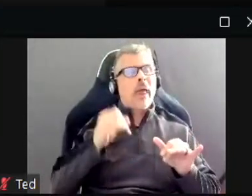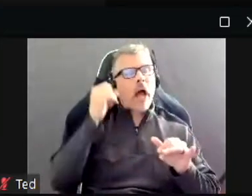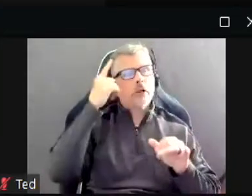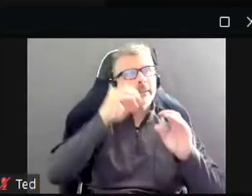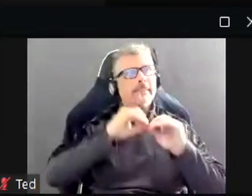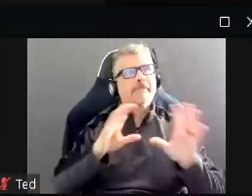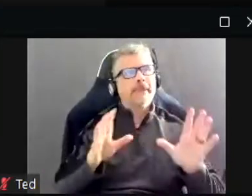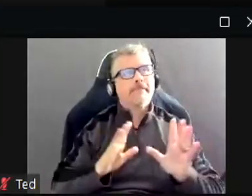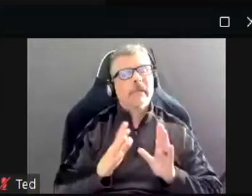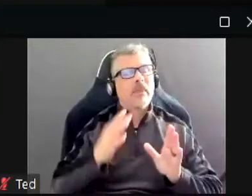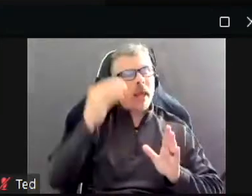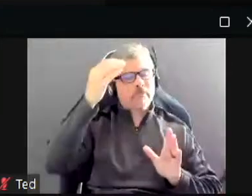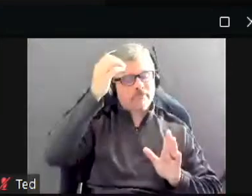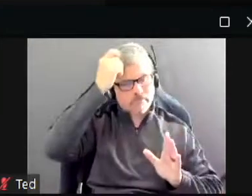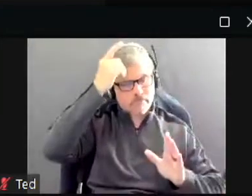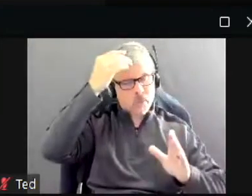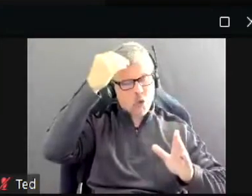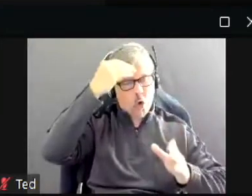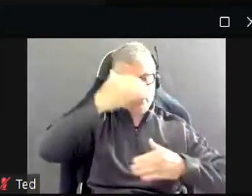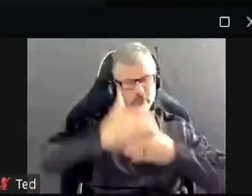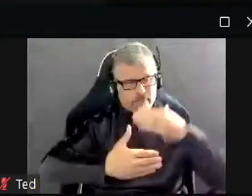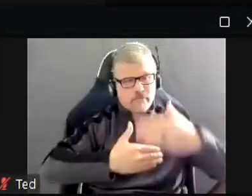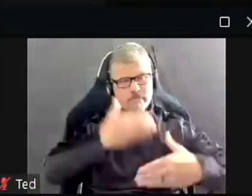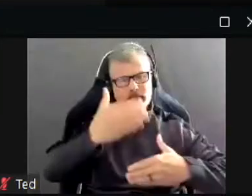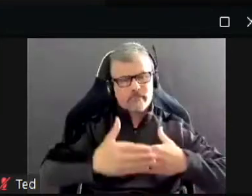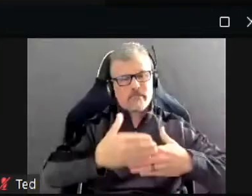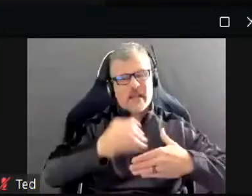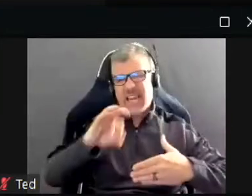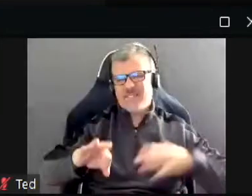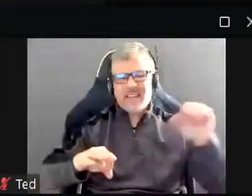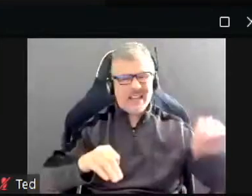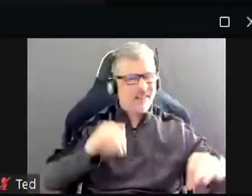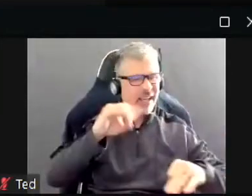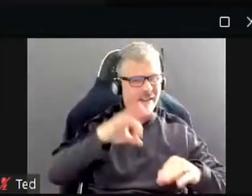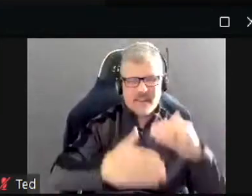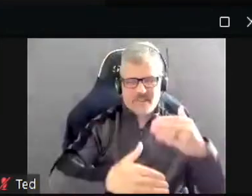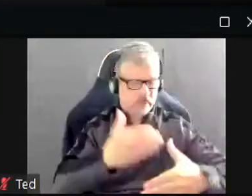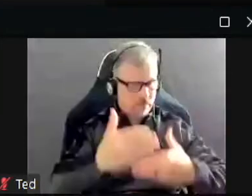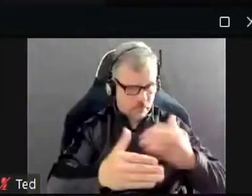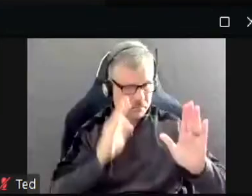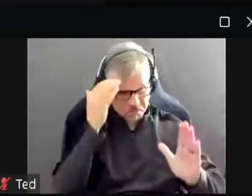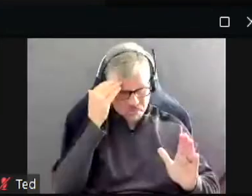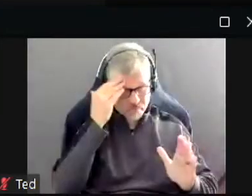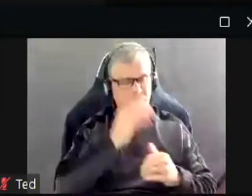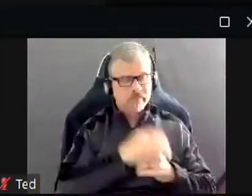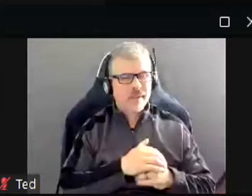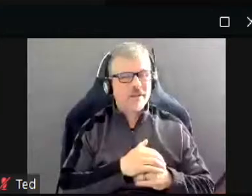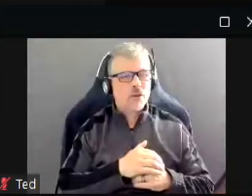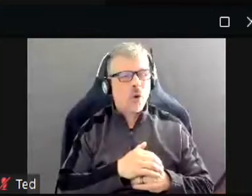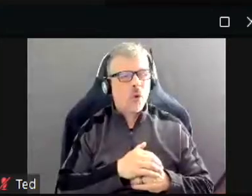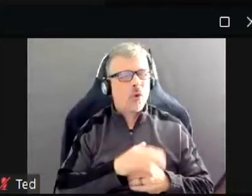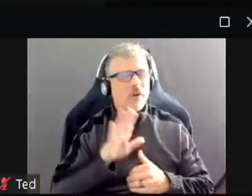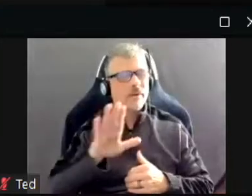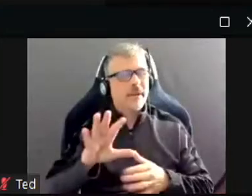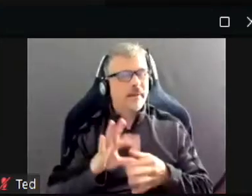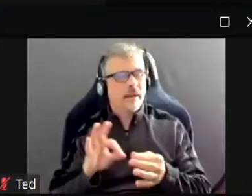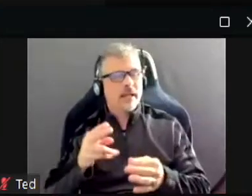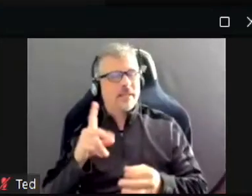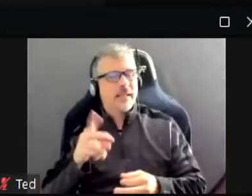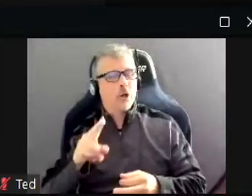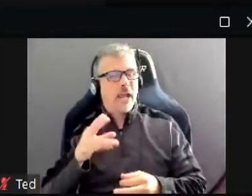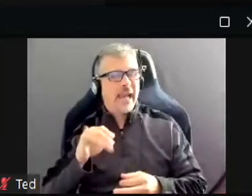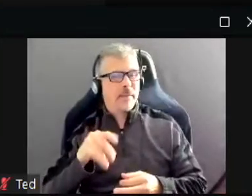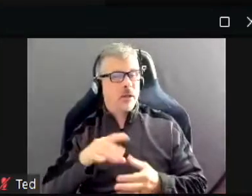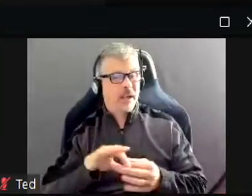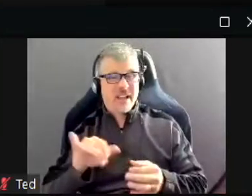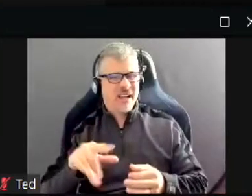know what's happening. If we do this, then this is going to happen. So to your point, Dr. Hickman, this doesn't cost any more